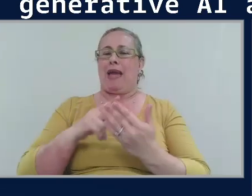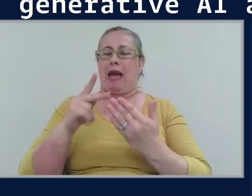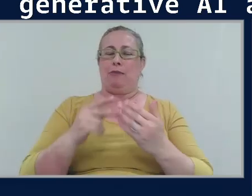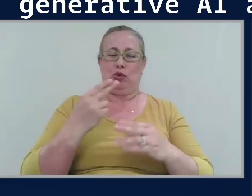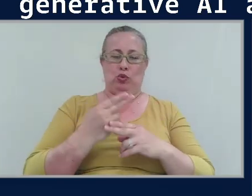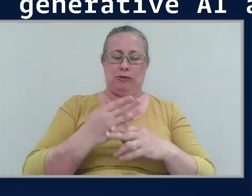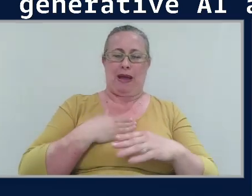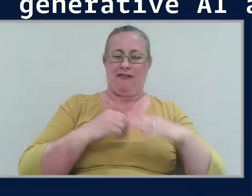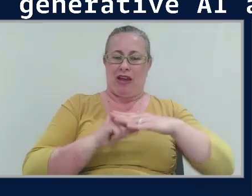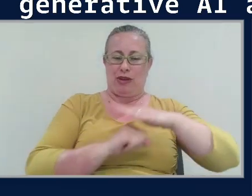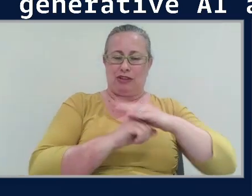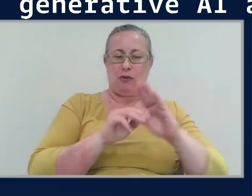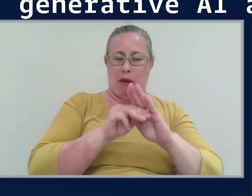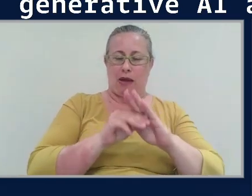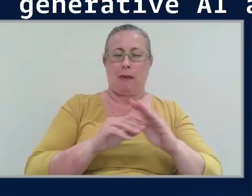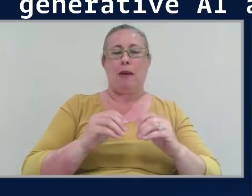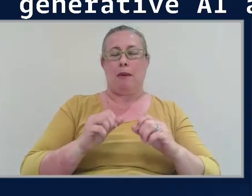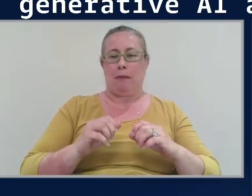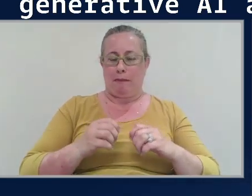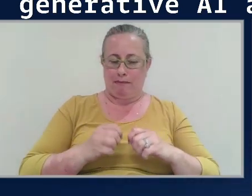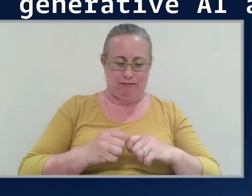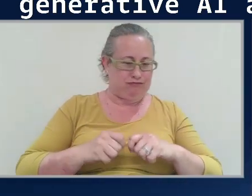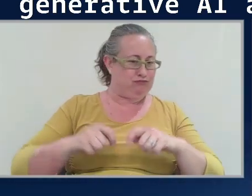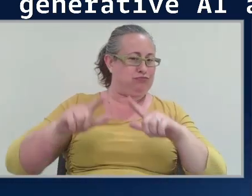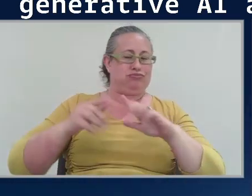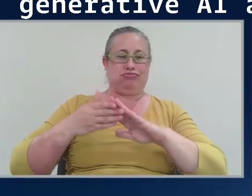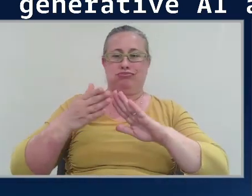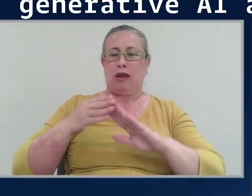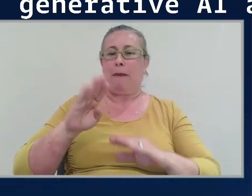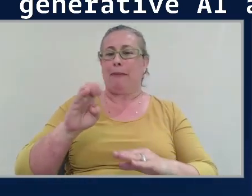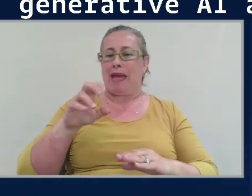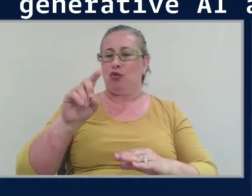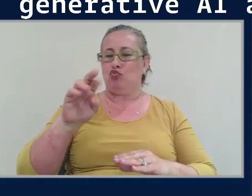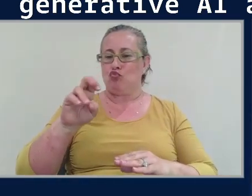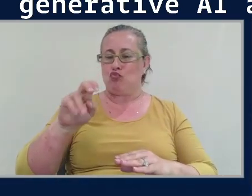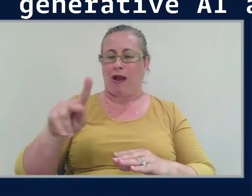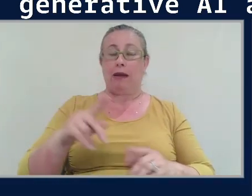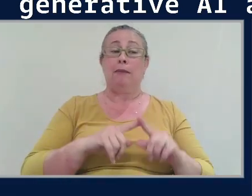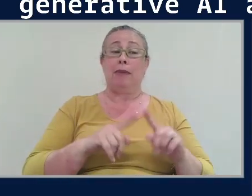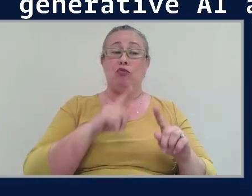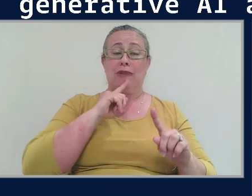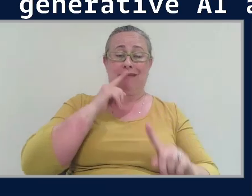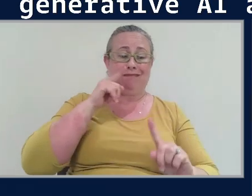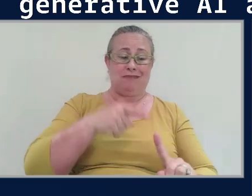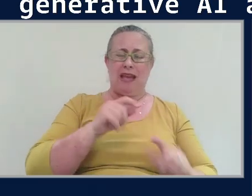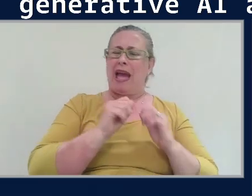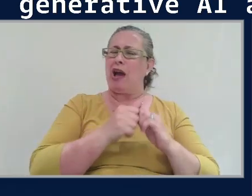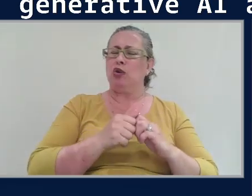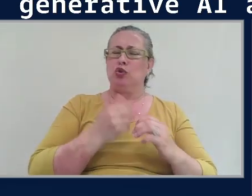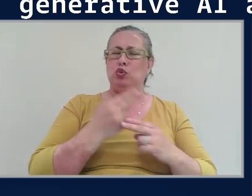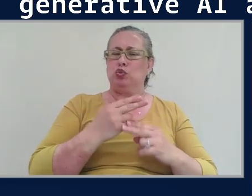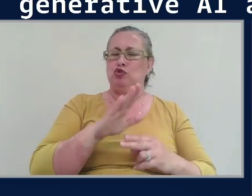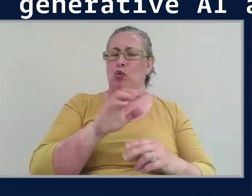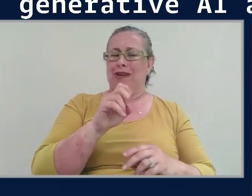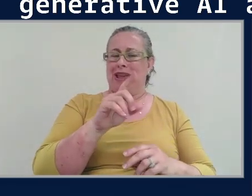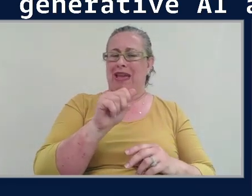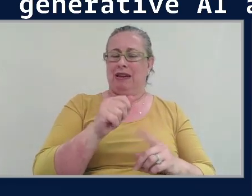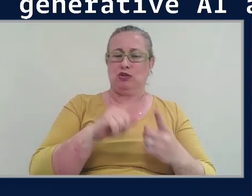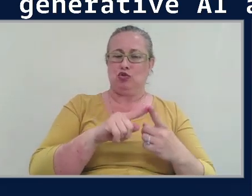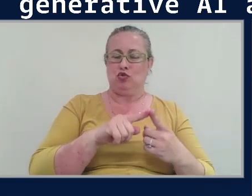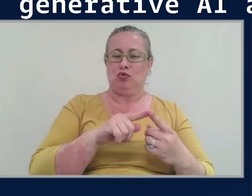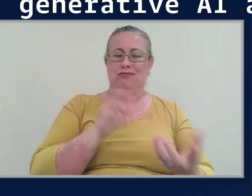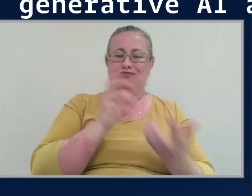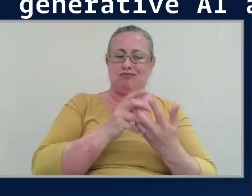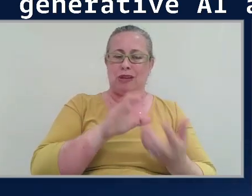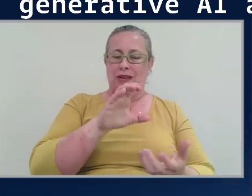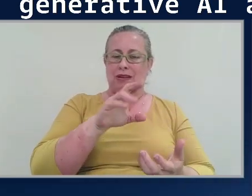up Bedrock, and I'm good. But it really comes down to how to use your data to customize for what you're trying to do and